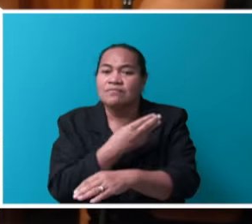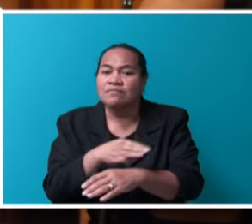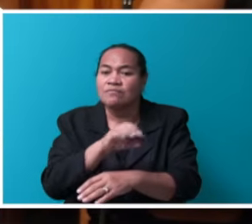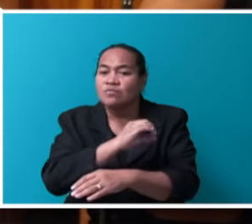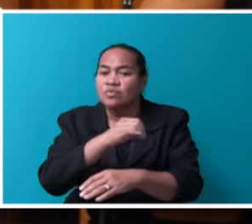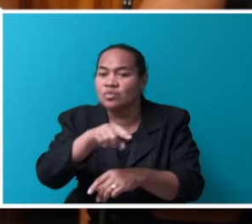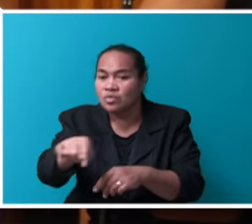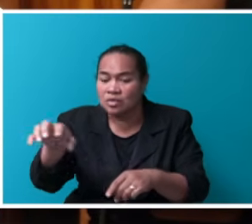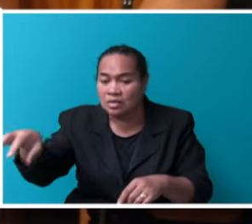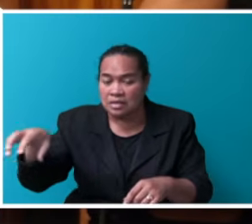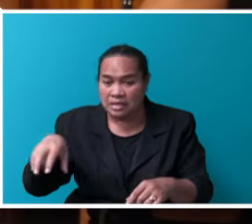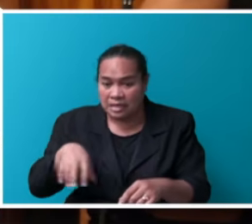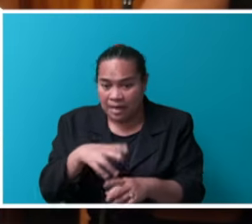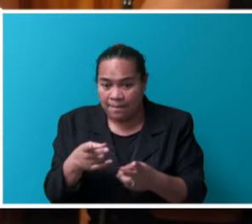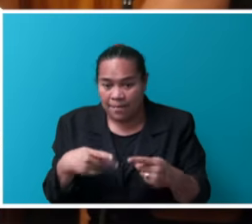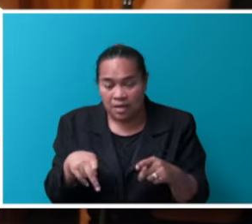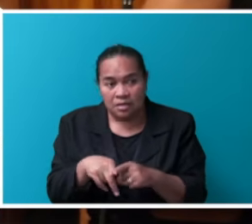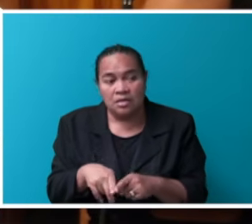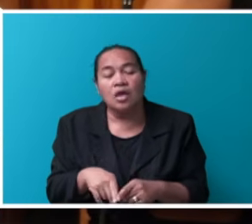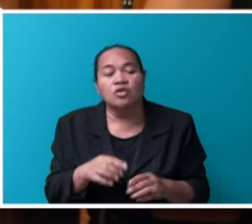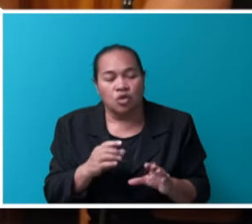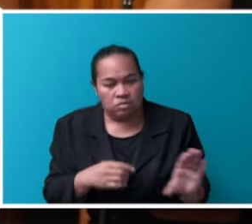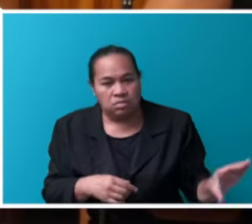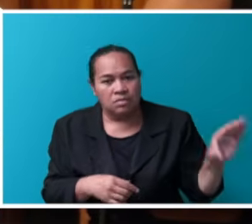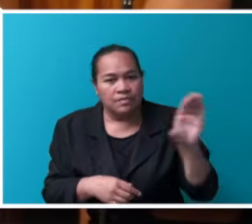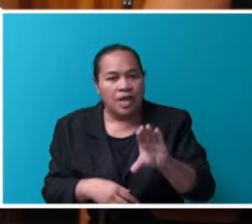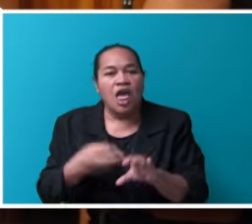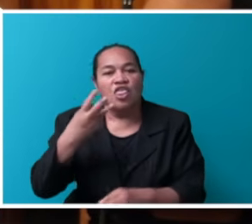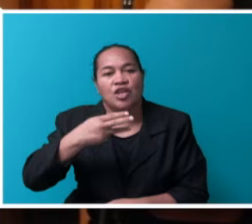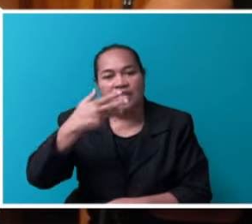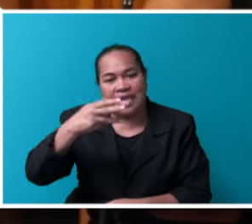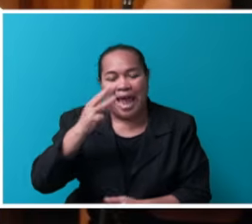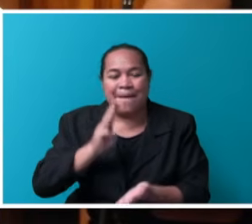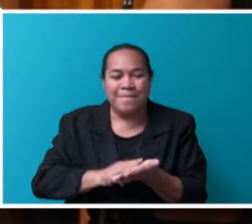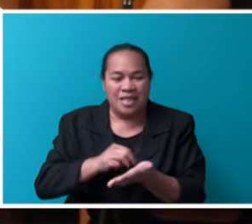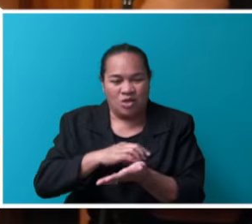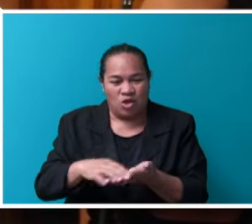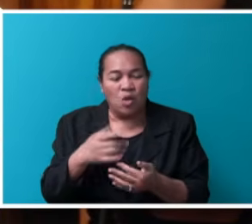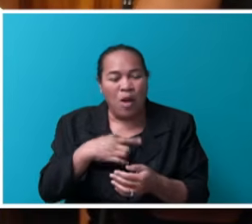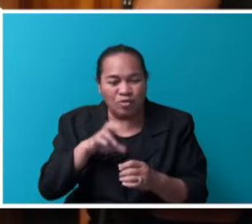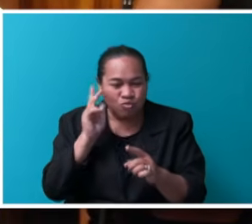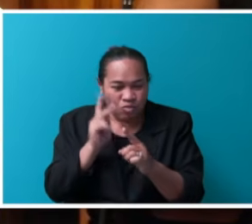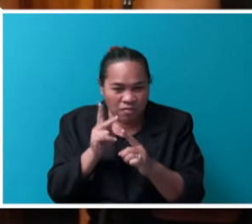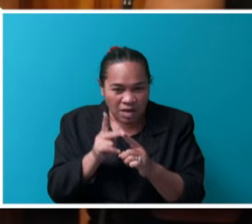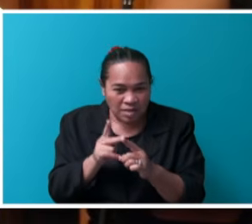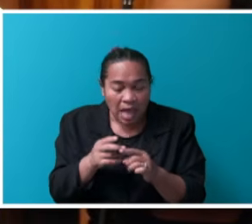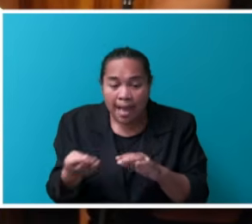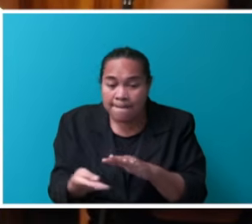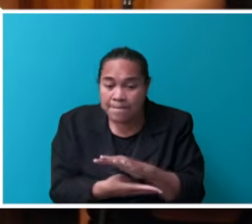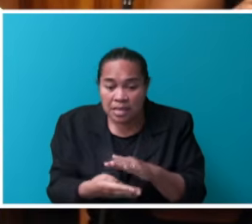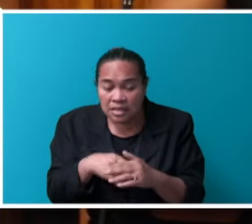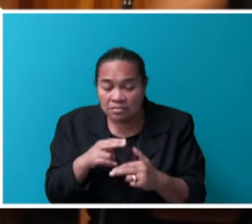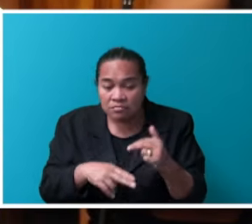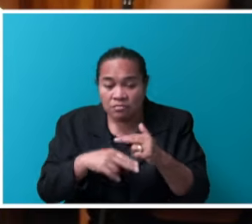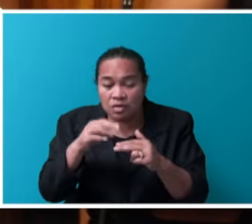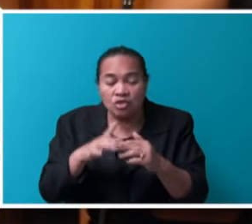of Rural and Maritime Development has provided an increased budget of $39 million to prioritize provision of basic infrastructure such as